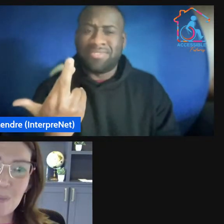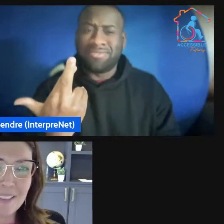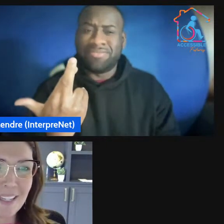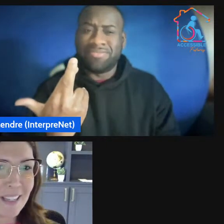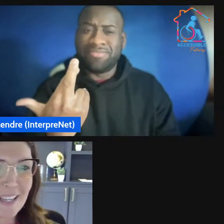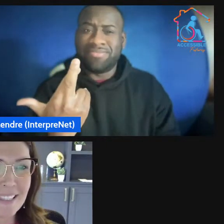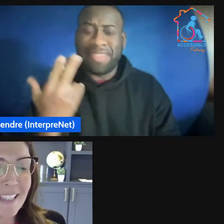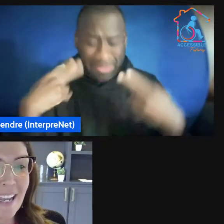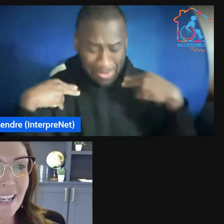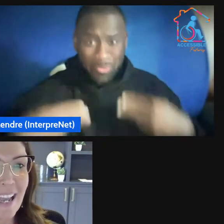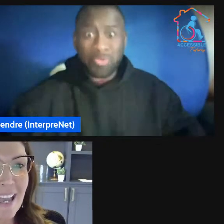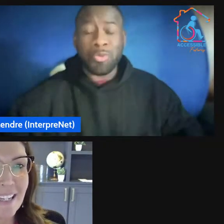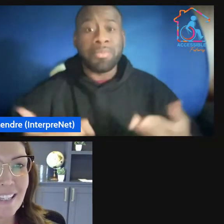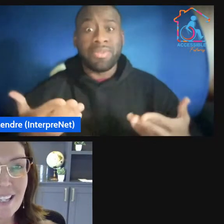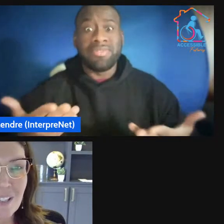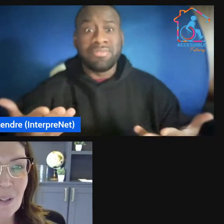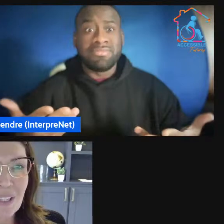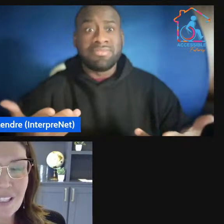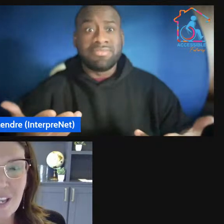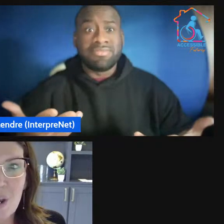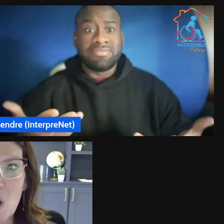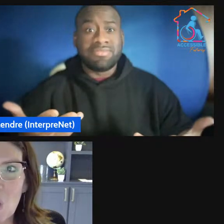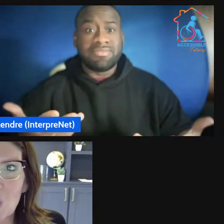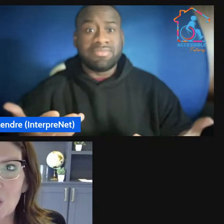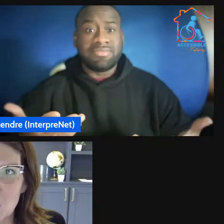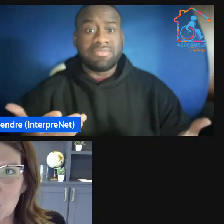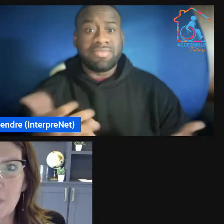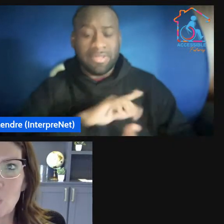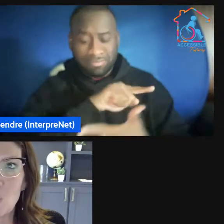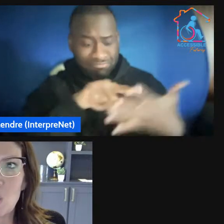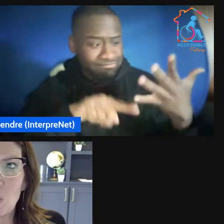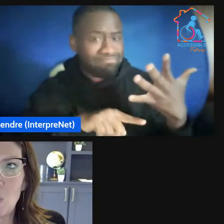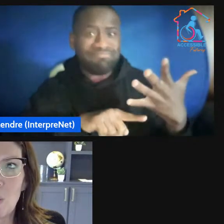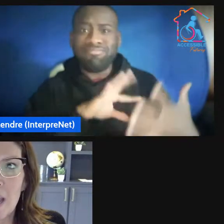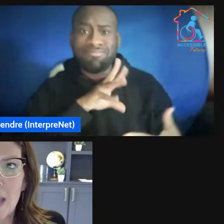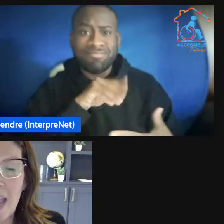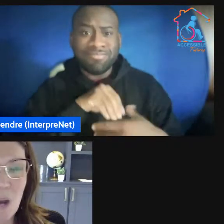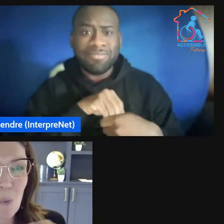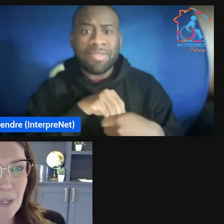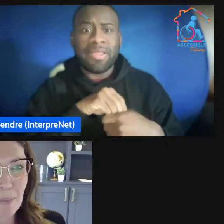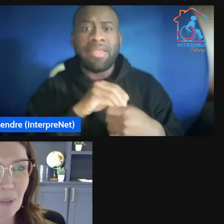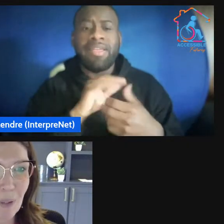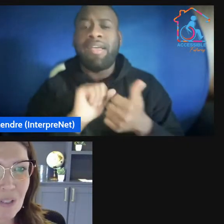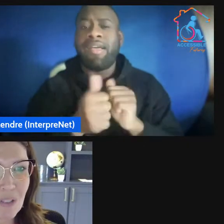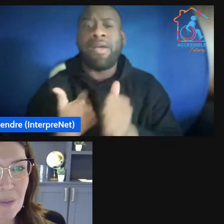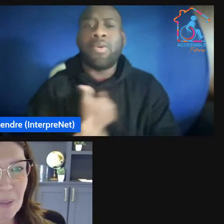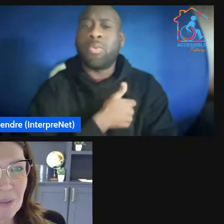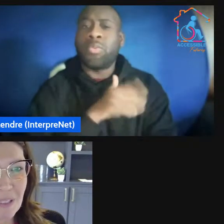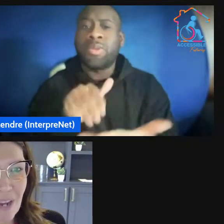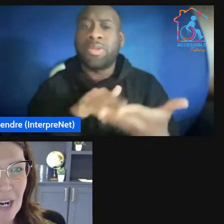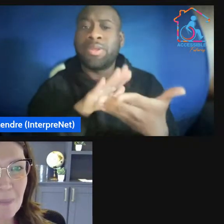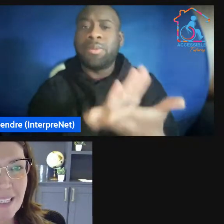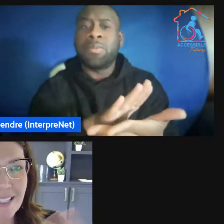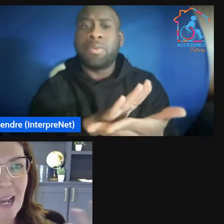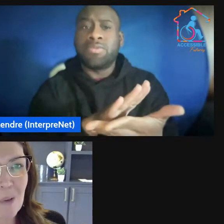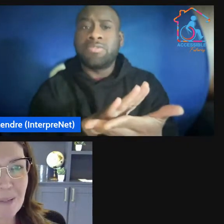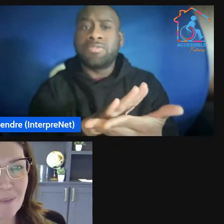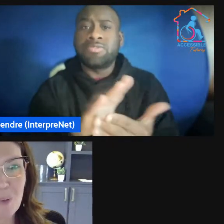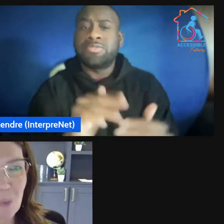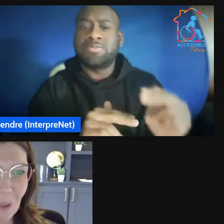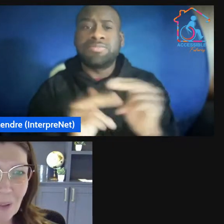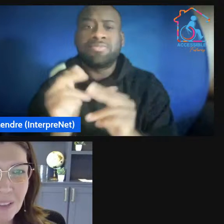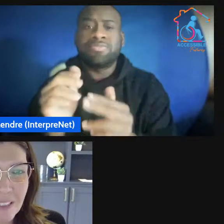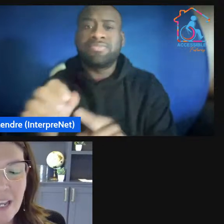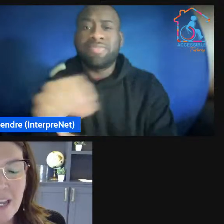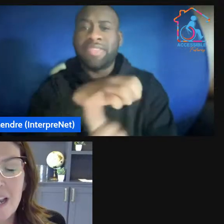a human at the end of the day. And these are things that all contribute to how we approach the built environment, how we